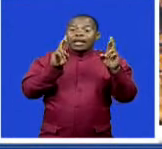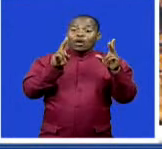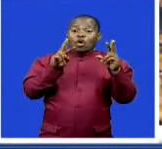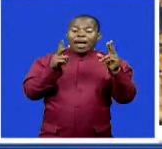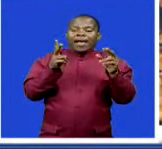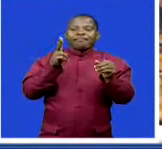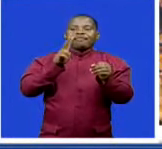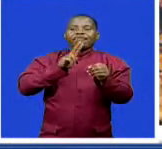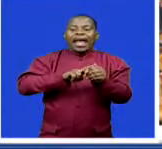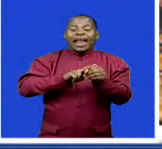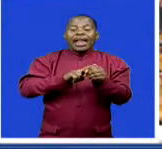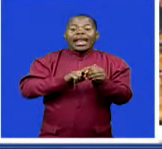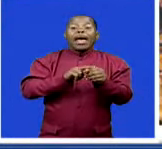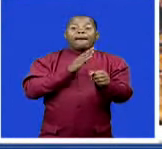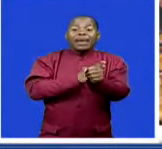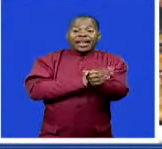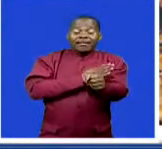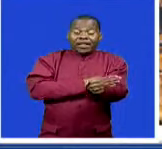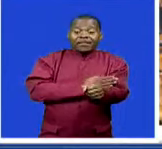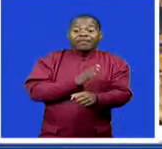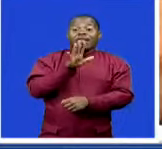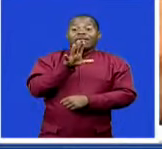committee chairperson, Rosemary Temba.